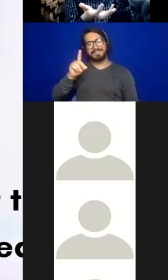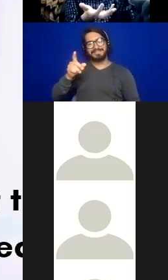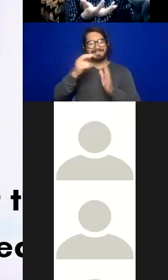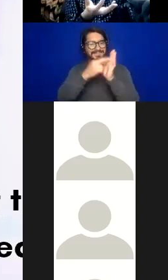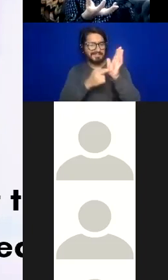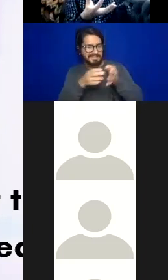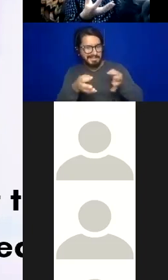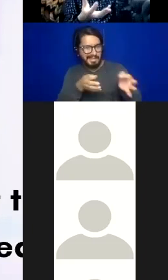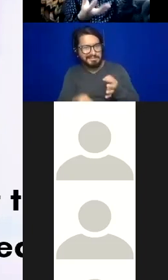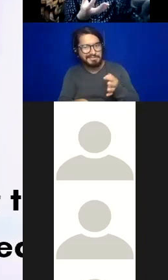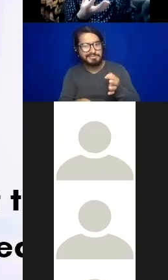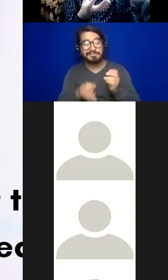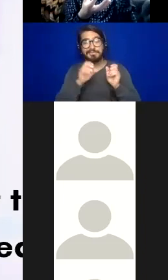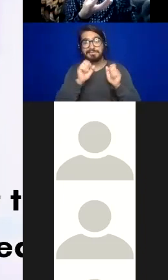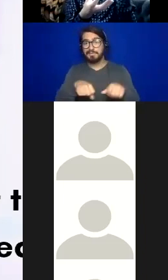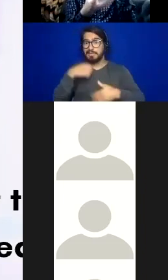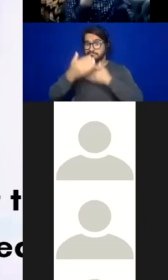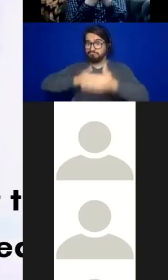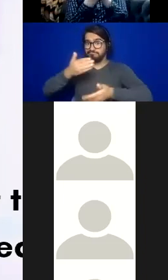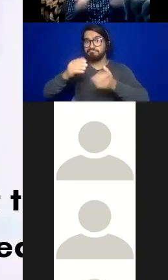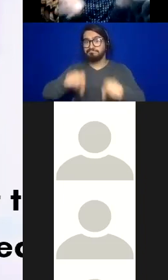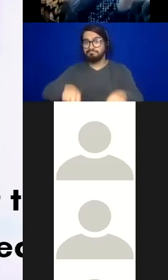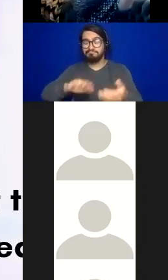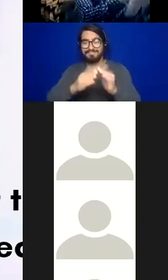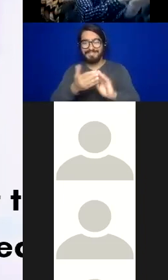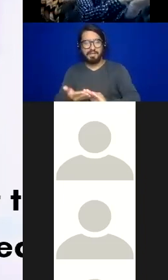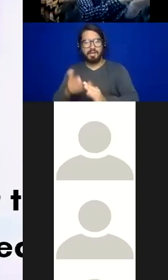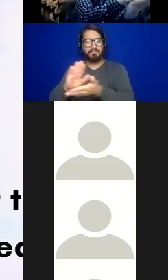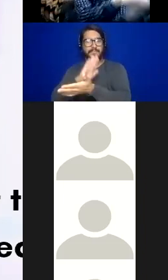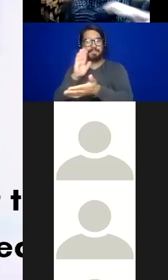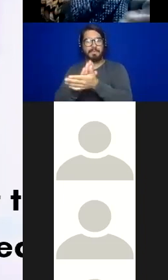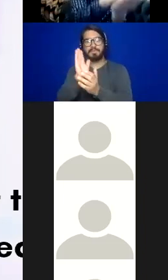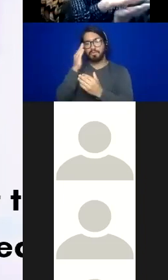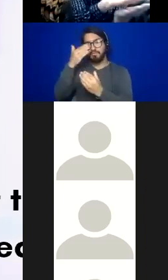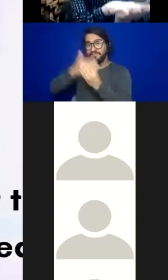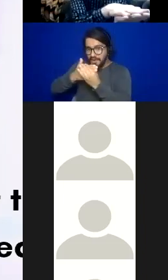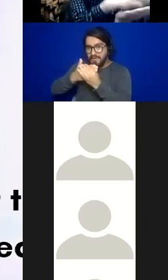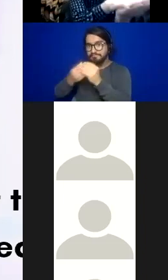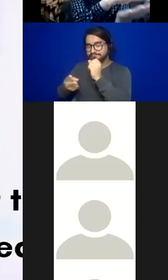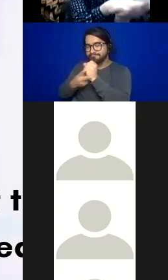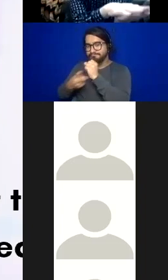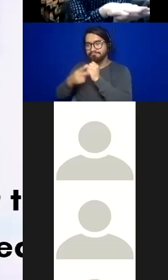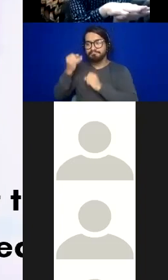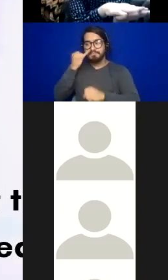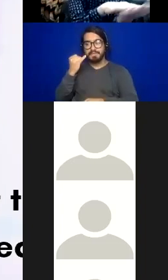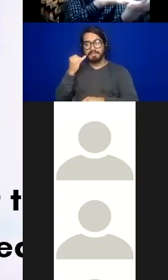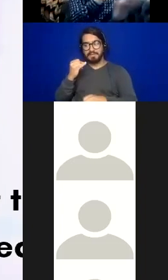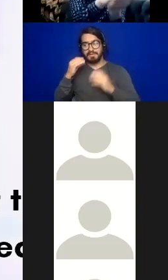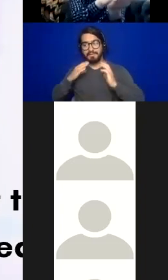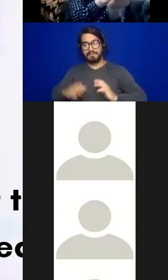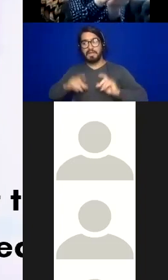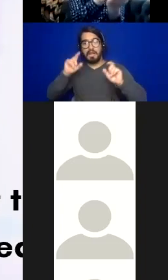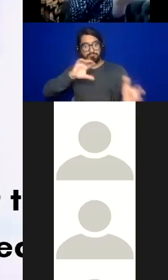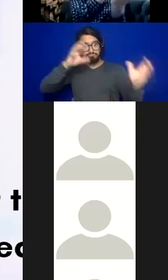and then it could become a document to keep on file. And if a client does go into crisis and you